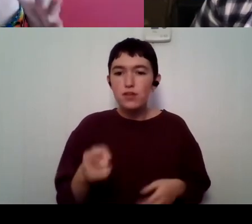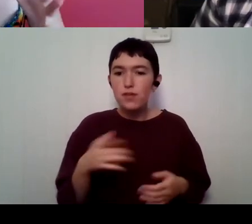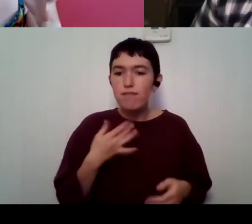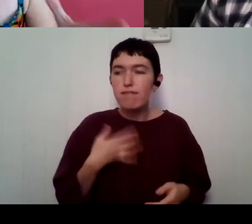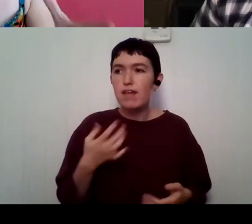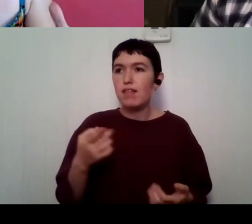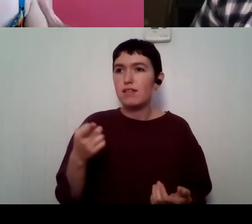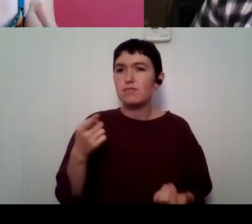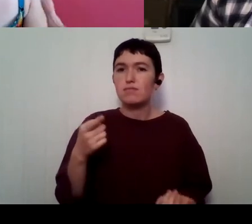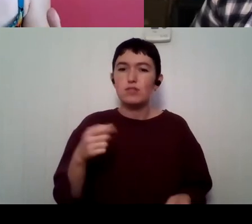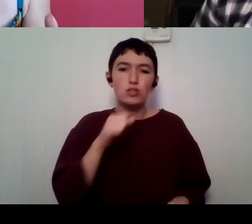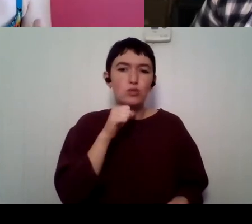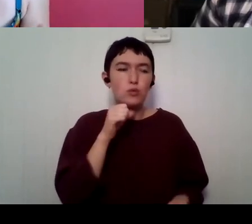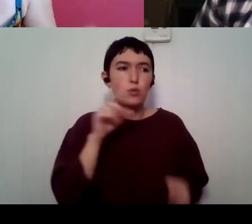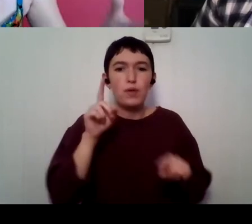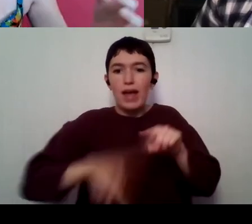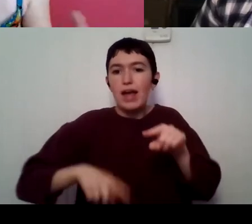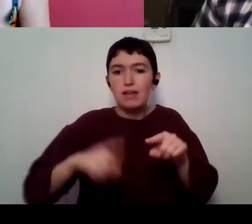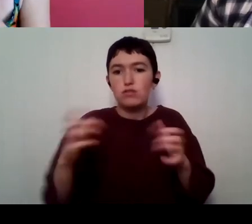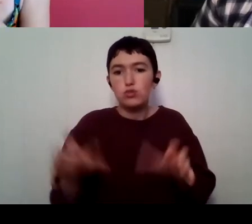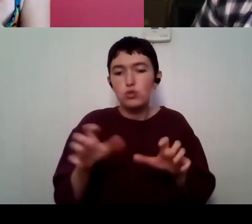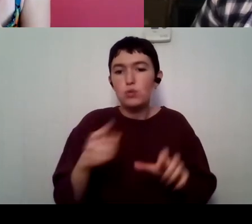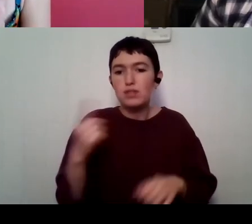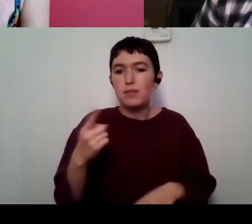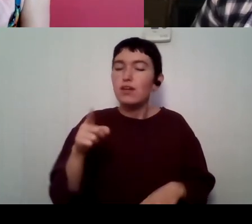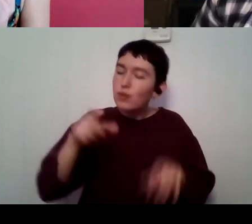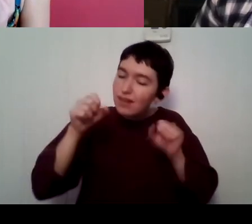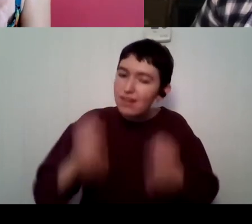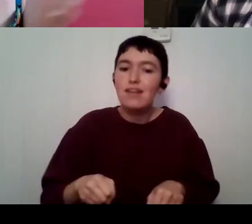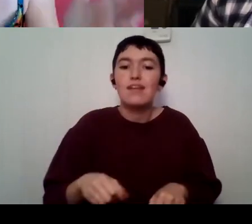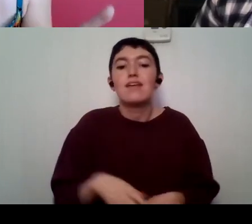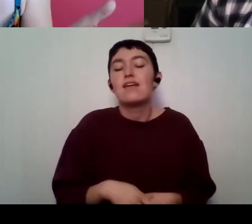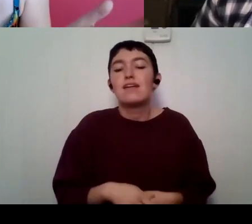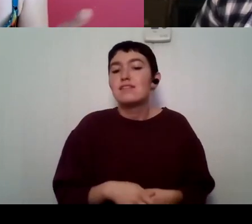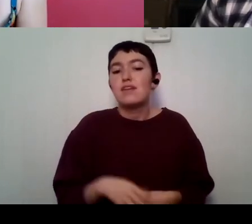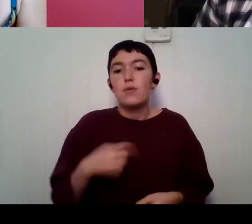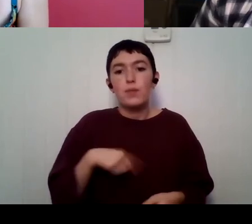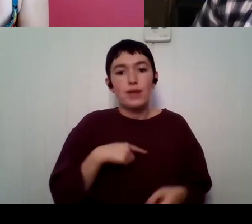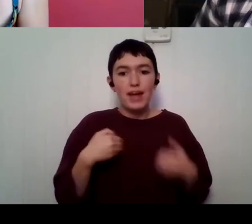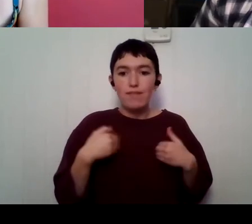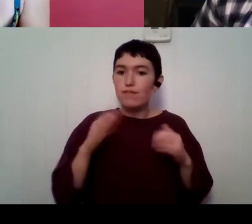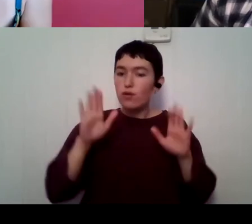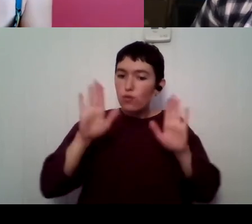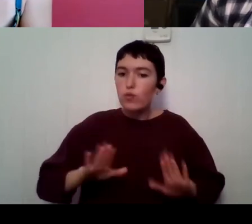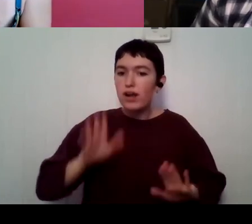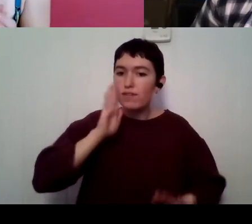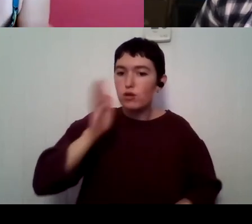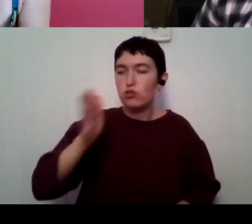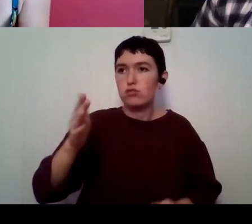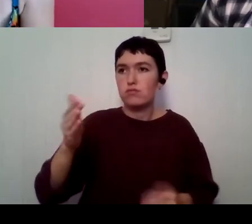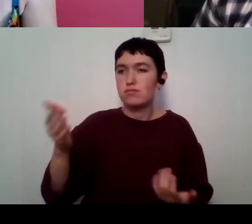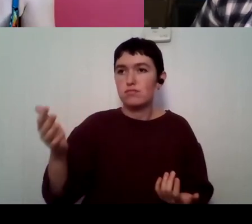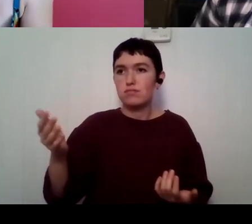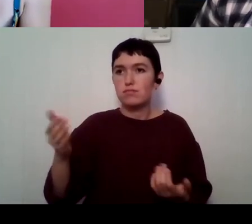You can carve out your own ecological niche and we can come together. And I think we have a great future ahead of us. So I really think the future,